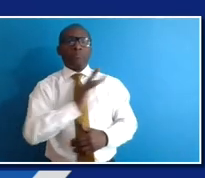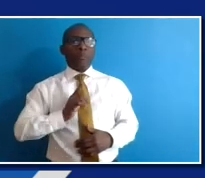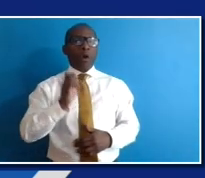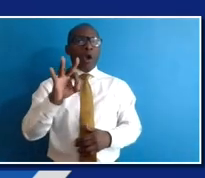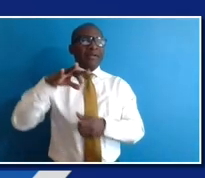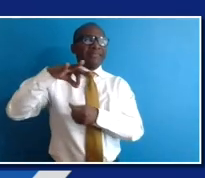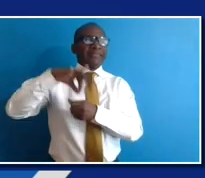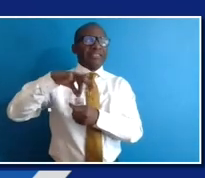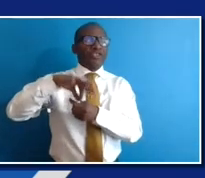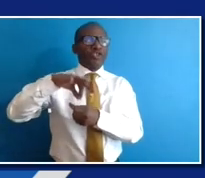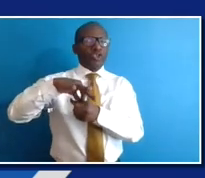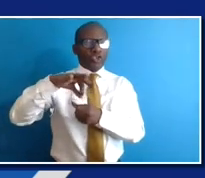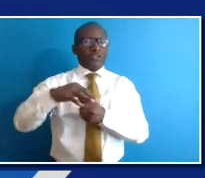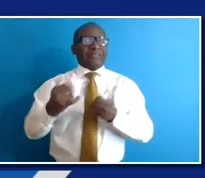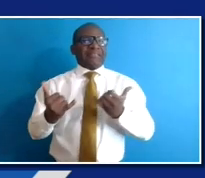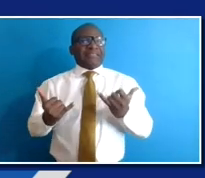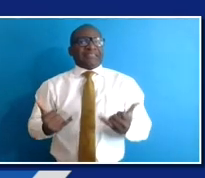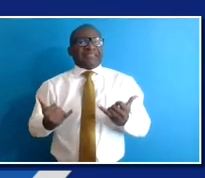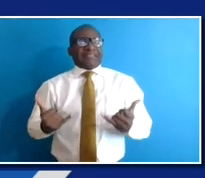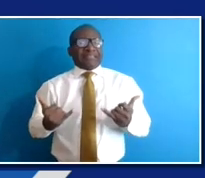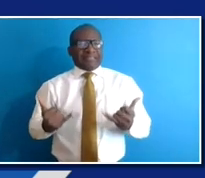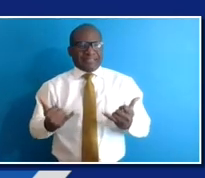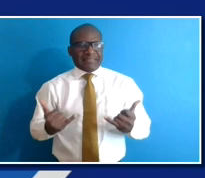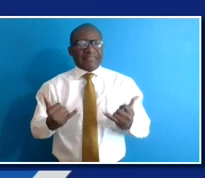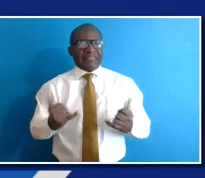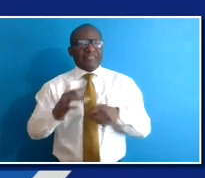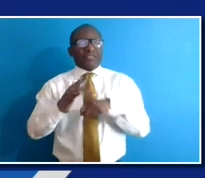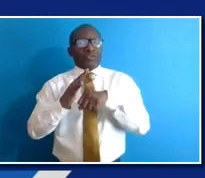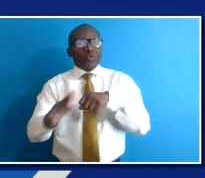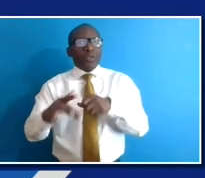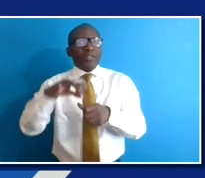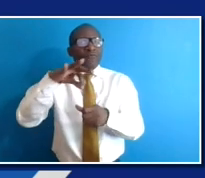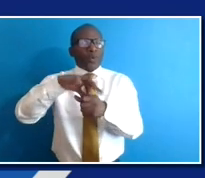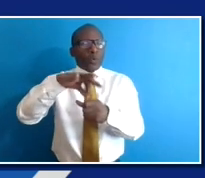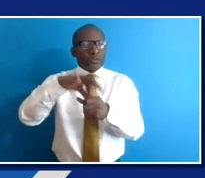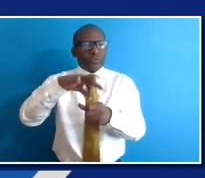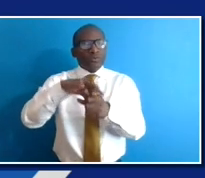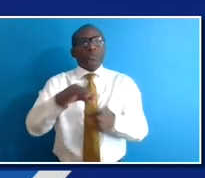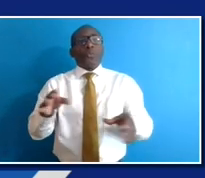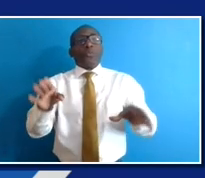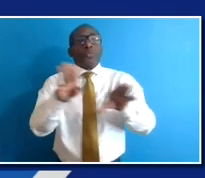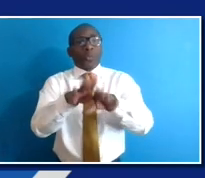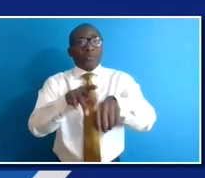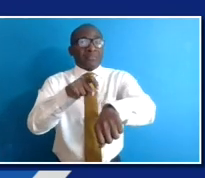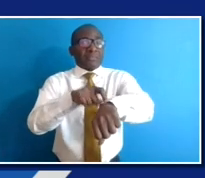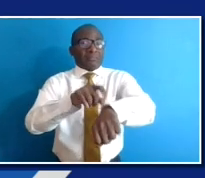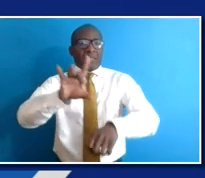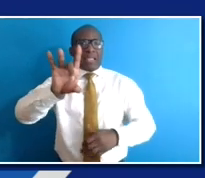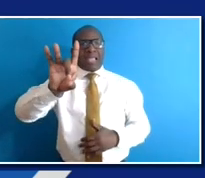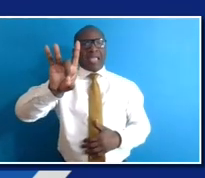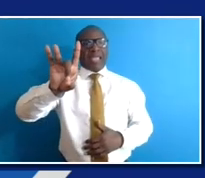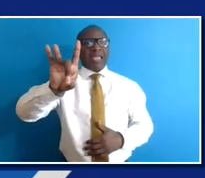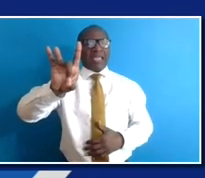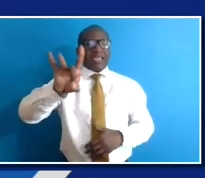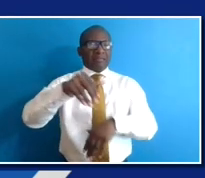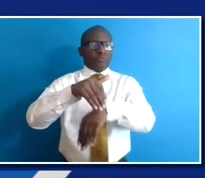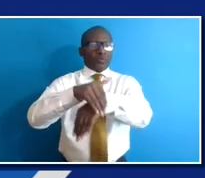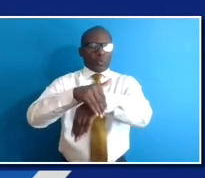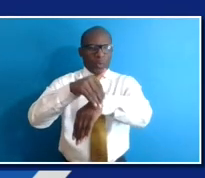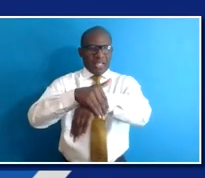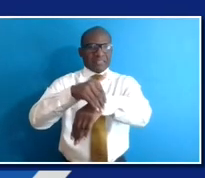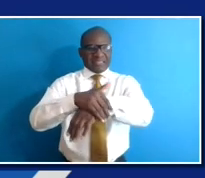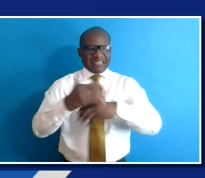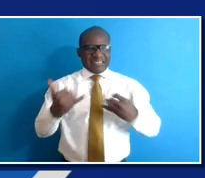8 p.m. tonight. So if you want to vote in the various primaries, there's a presidential primary, There is a primary countywide for the district attorney's